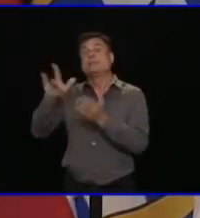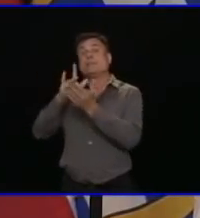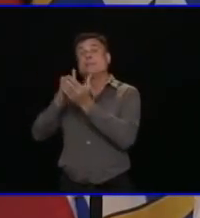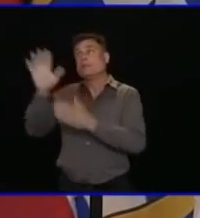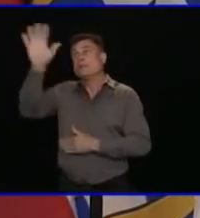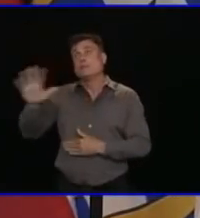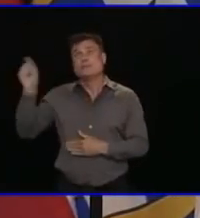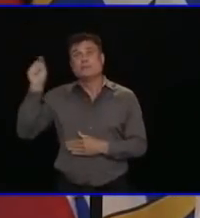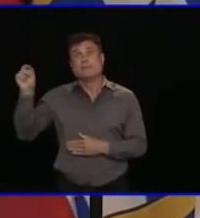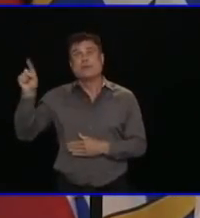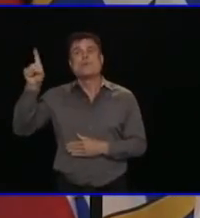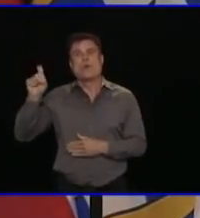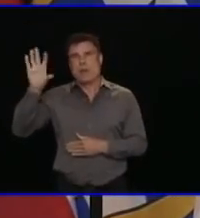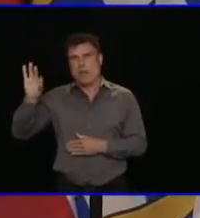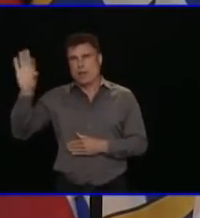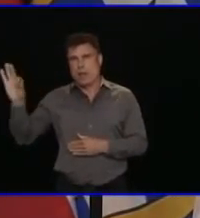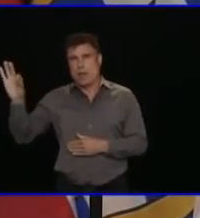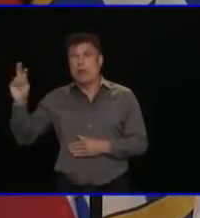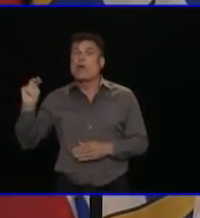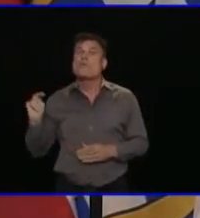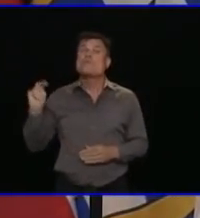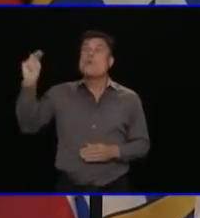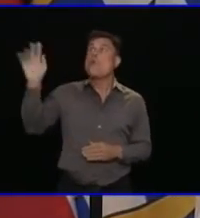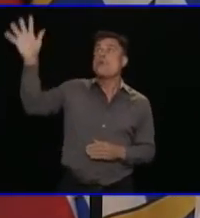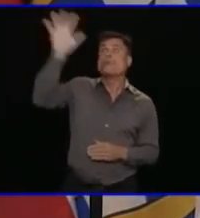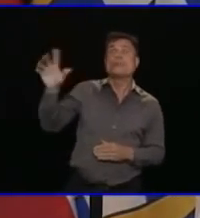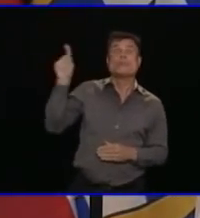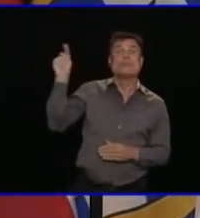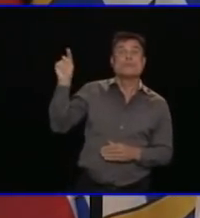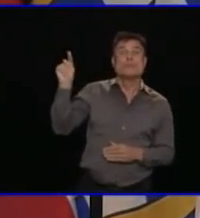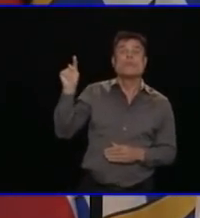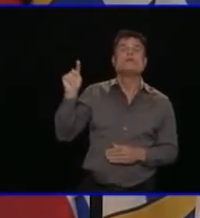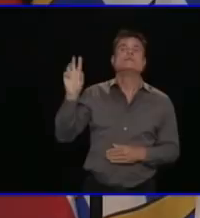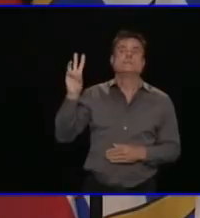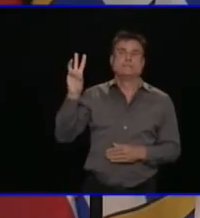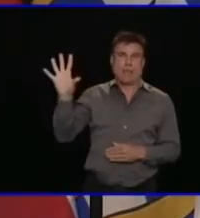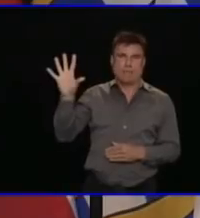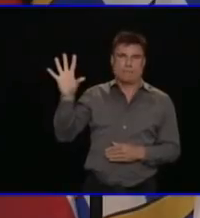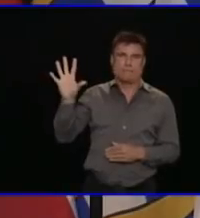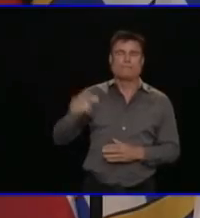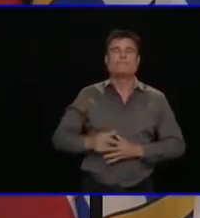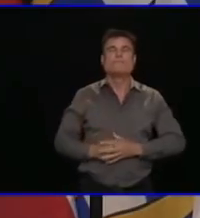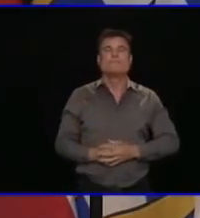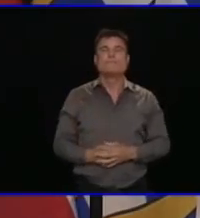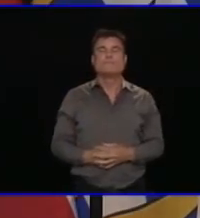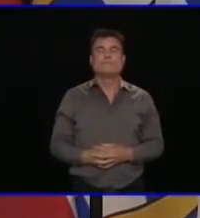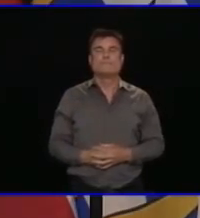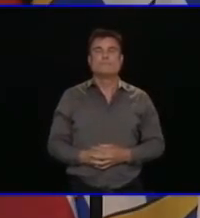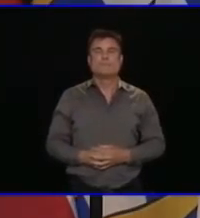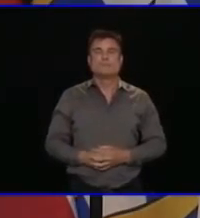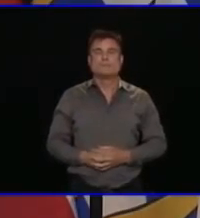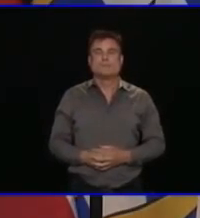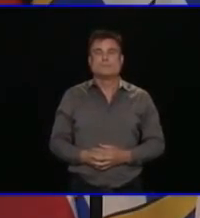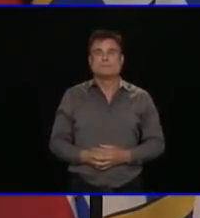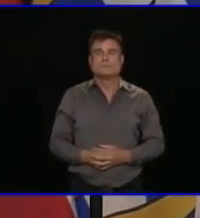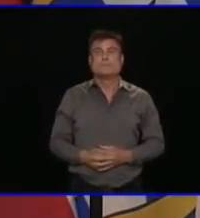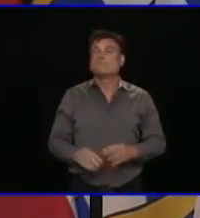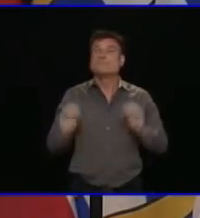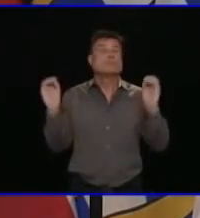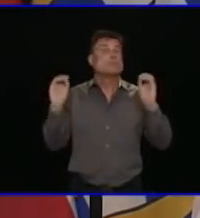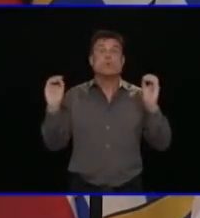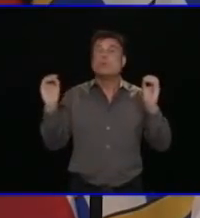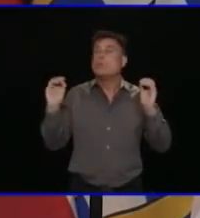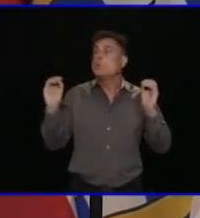people in the Interior Health Region, and 65 people in the Northern Health Region. We have no new healthcare or